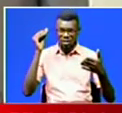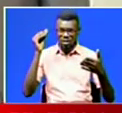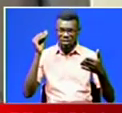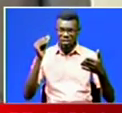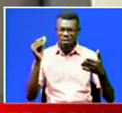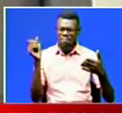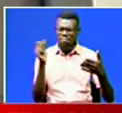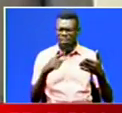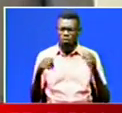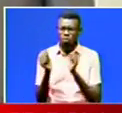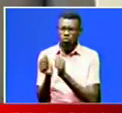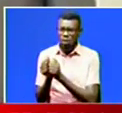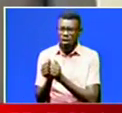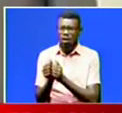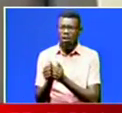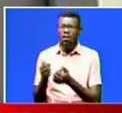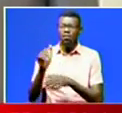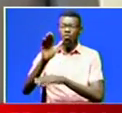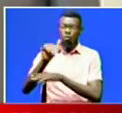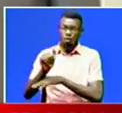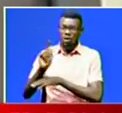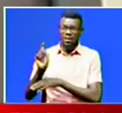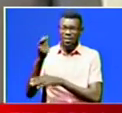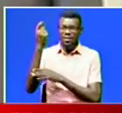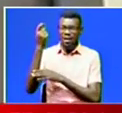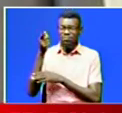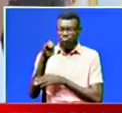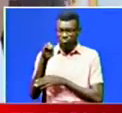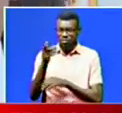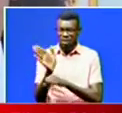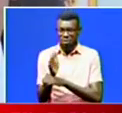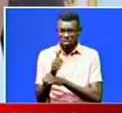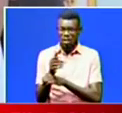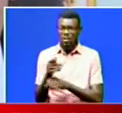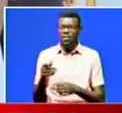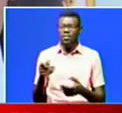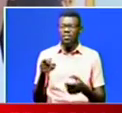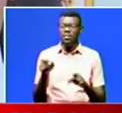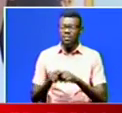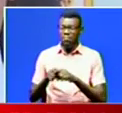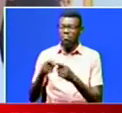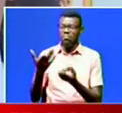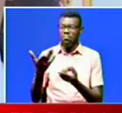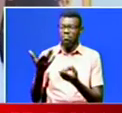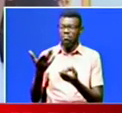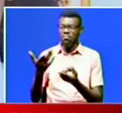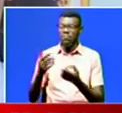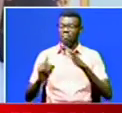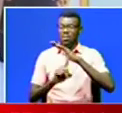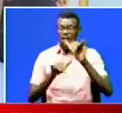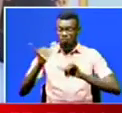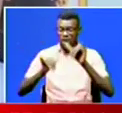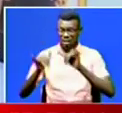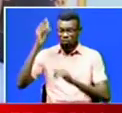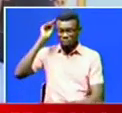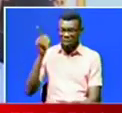early October, summoned Kenyan ambassador in Mogadishu, Lucas Tumbo, Somalia State Minister for Foreign Affairs, Abdul